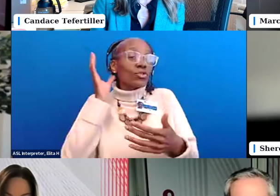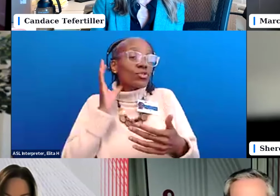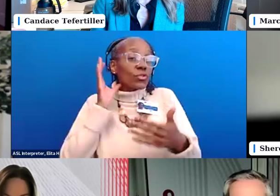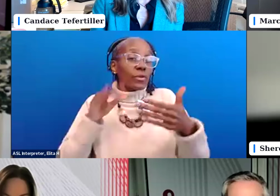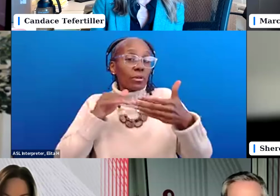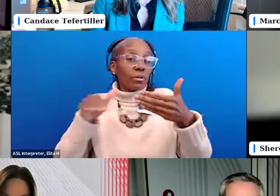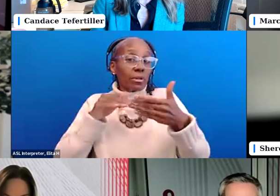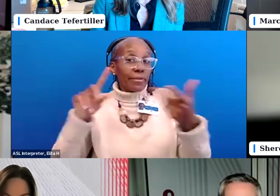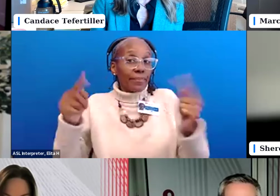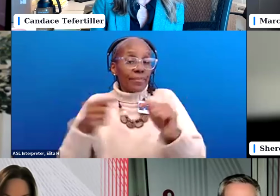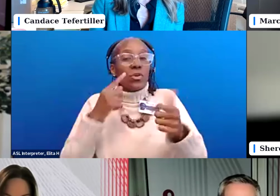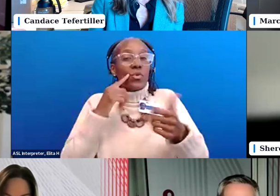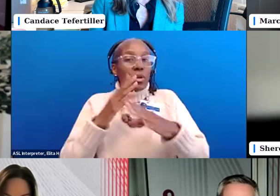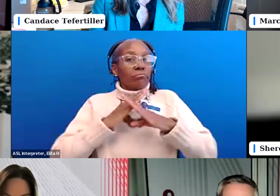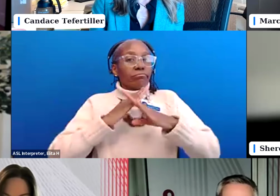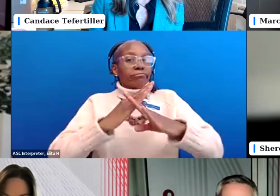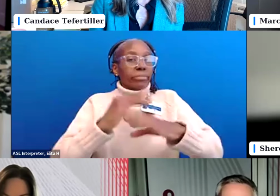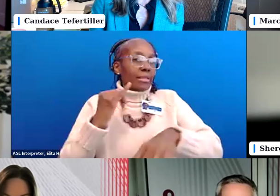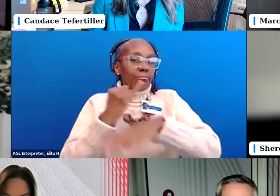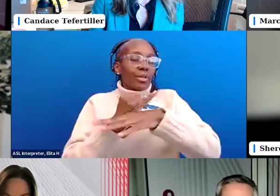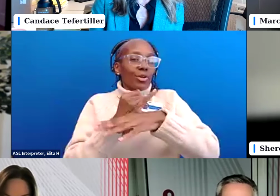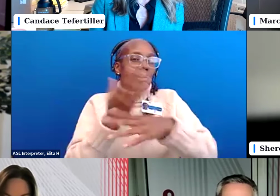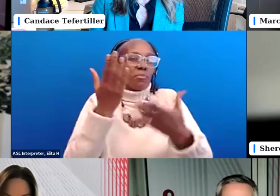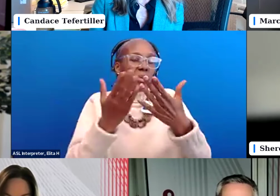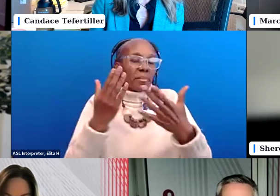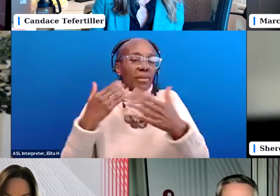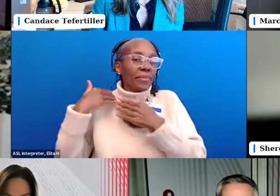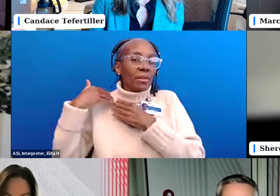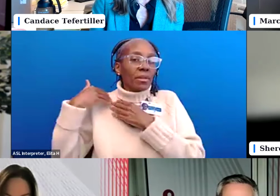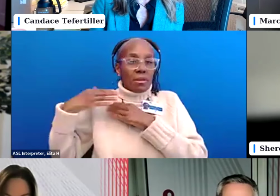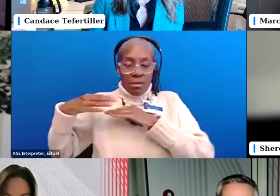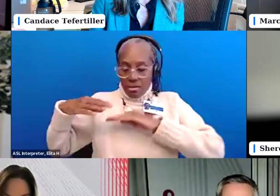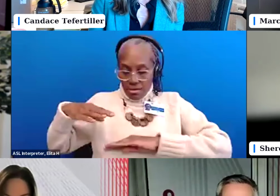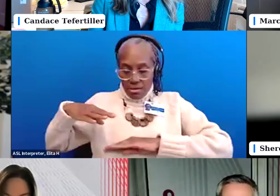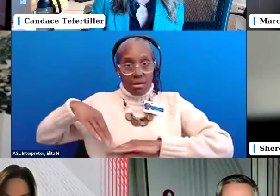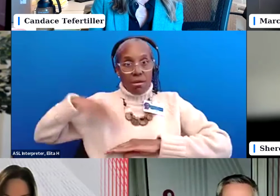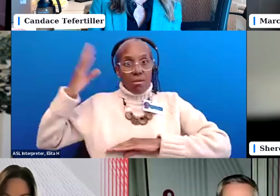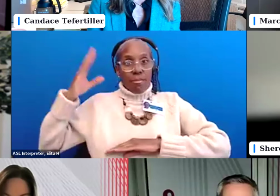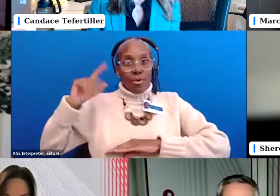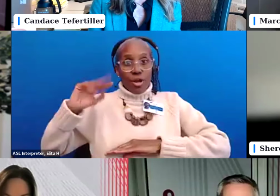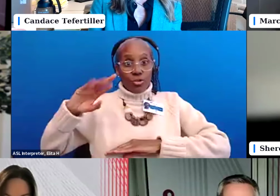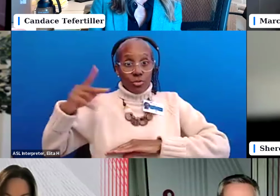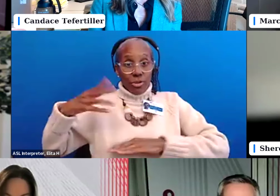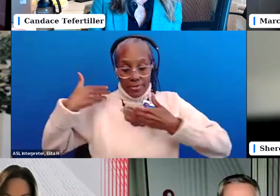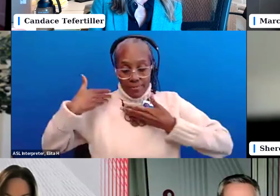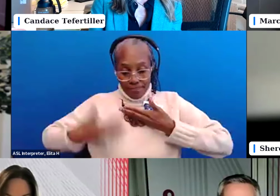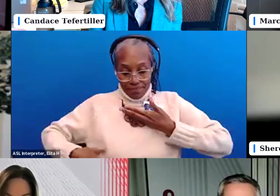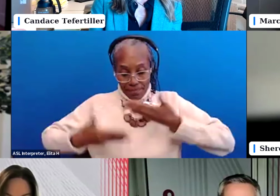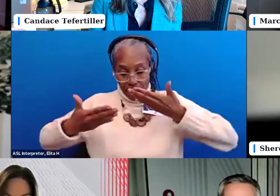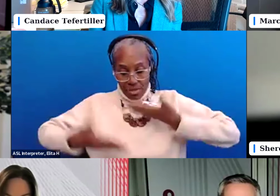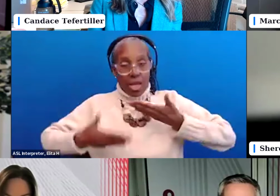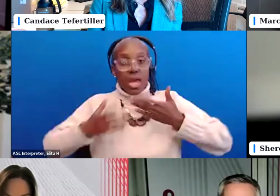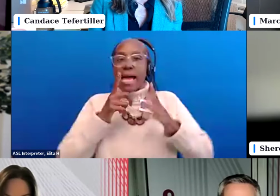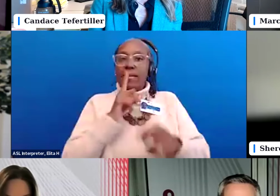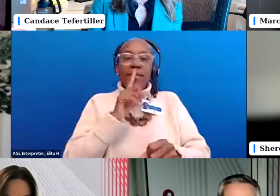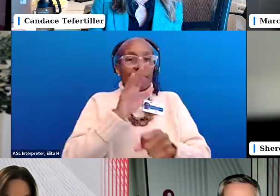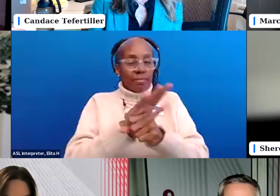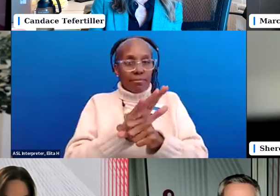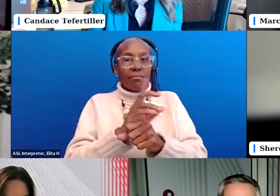those individuals who had impairment likely in their upper extremities and their trunk. and who were willing to commit to a